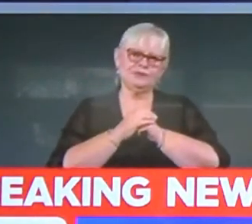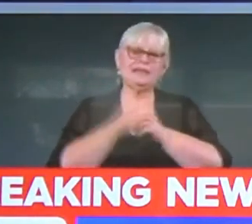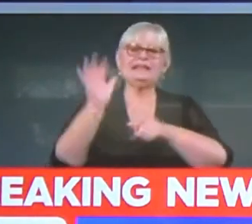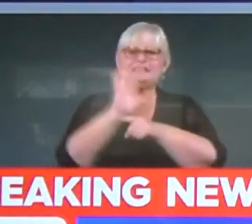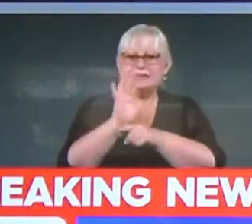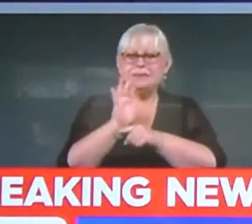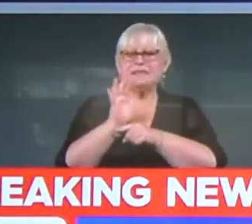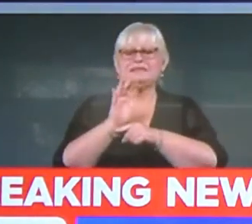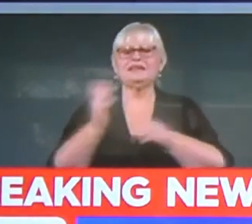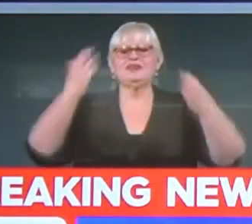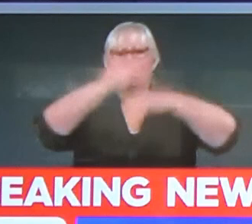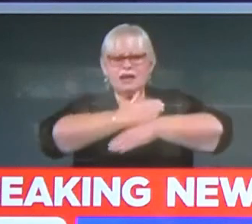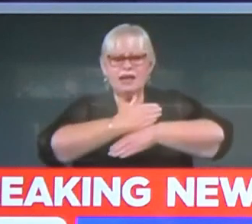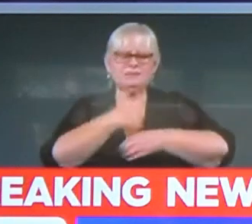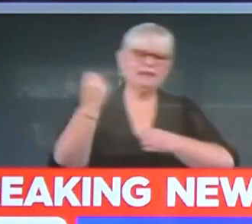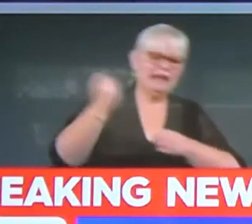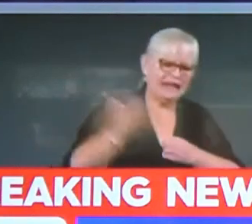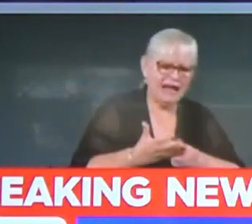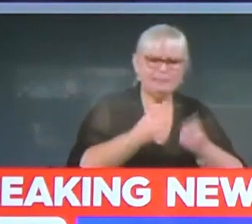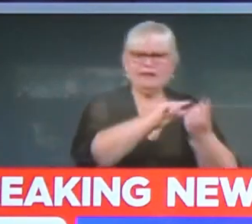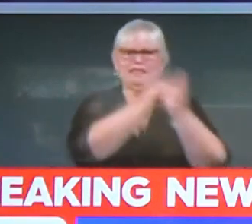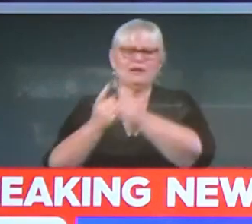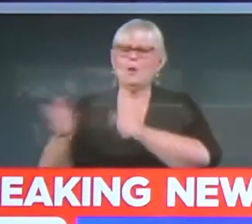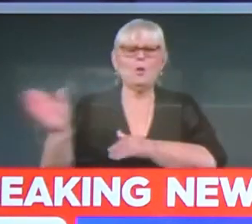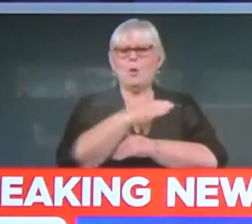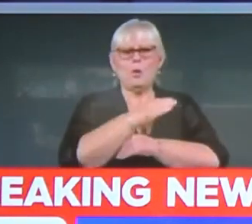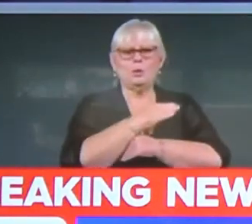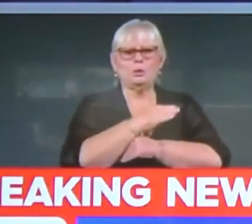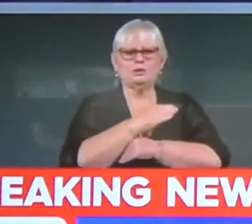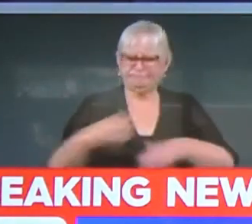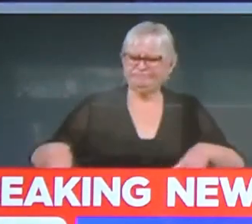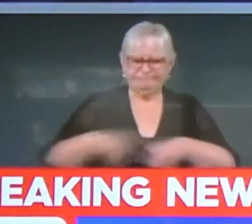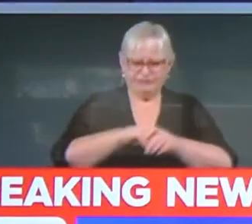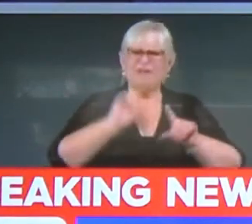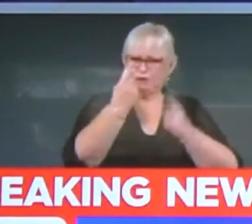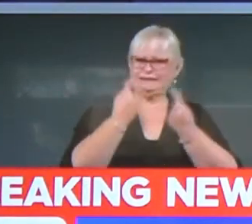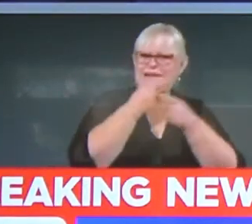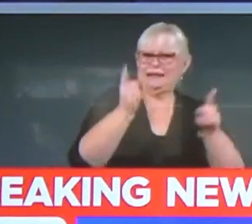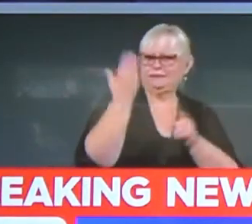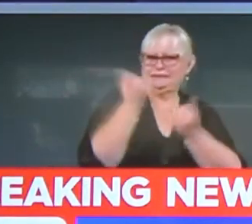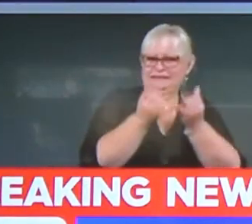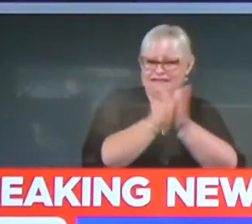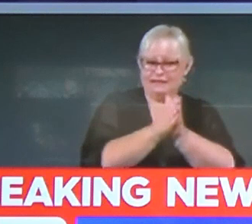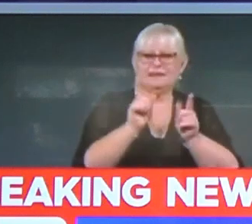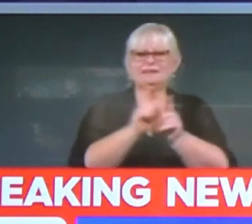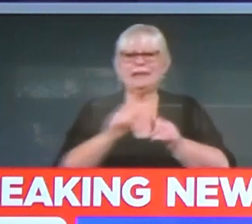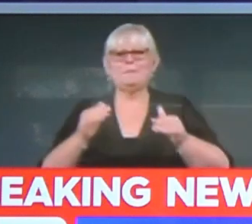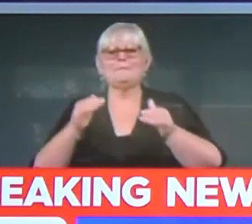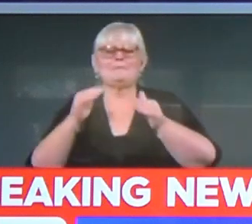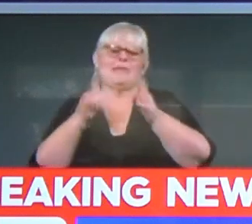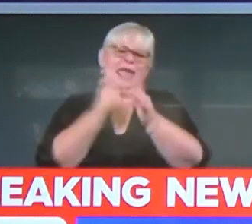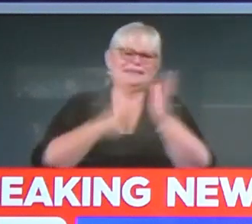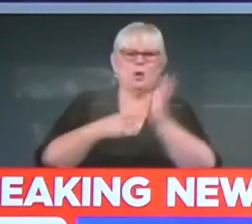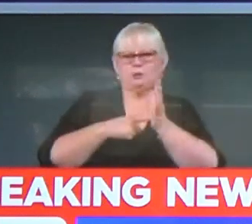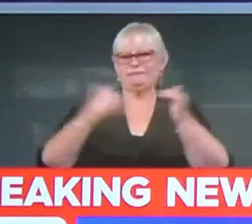Cinemas, nightclubs, casinos, gaming or gambling venues, all of these were included in the announcement on Sunday, as were adult entertainment